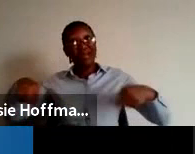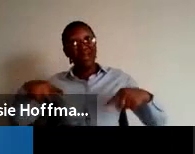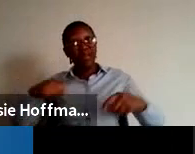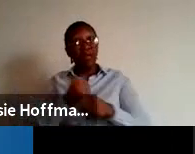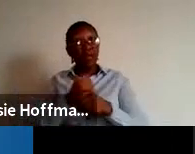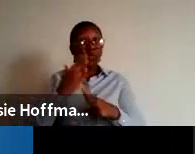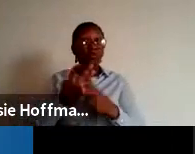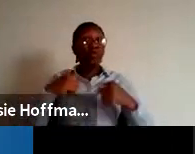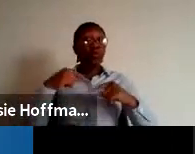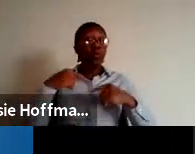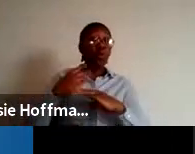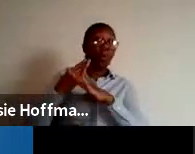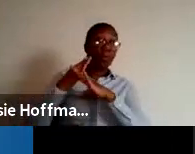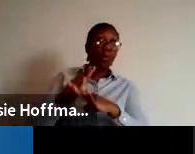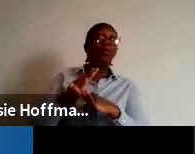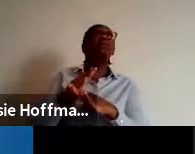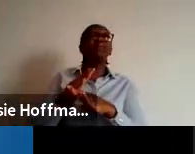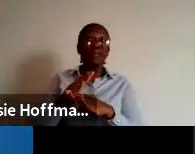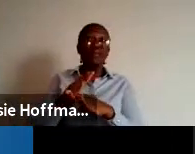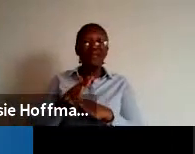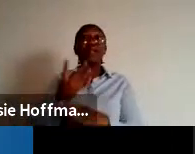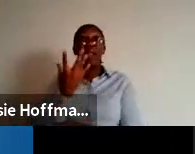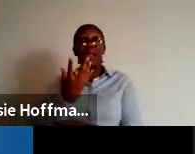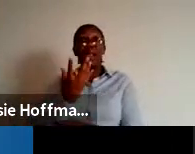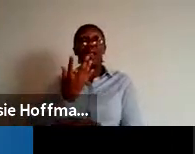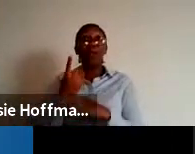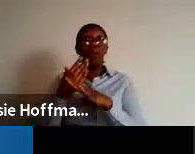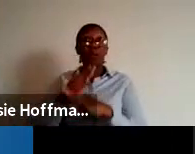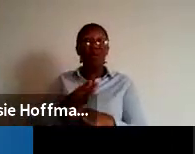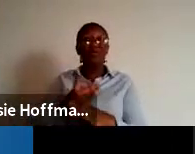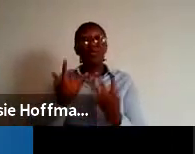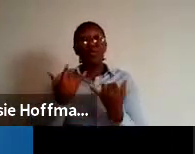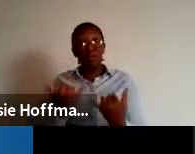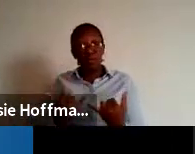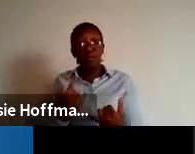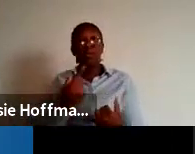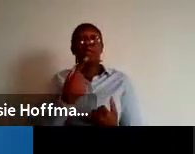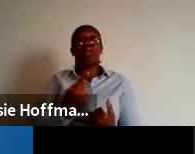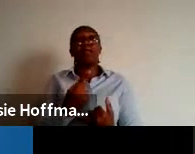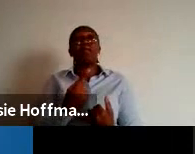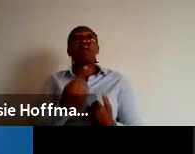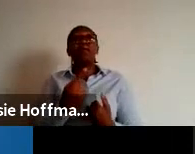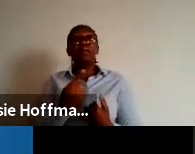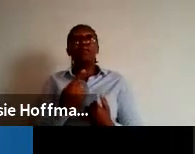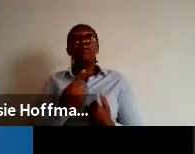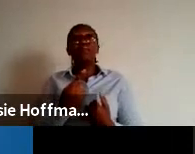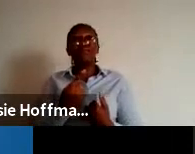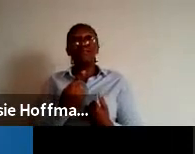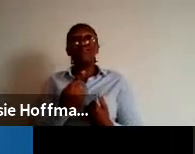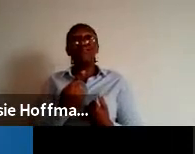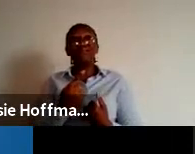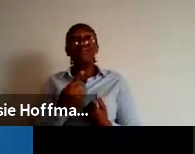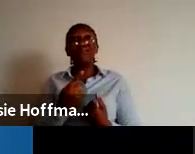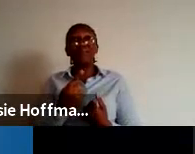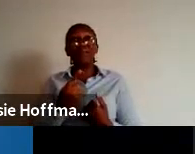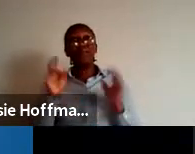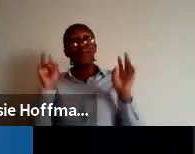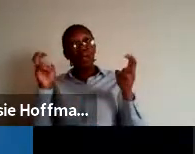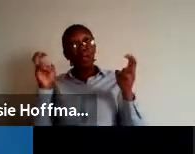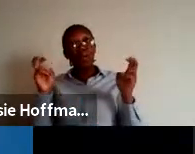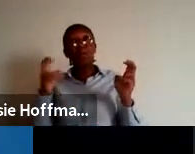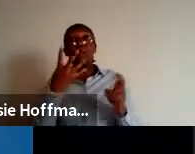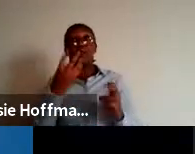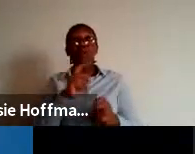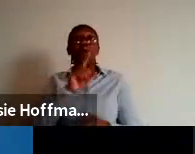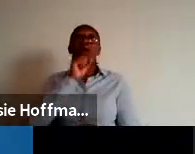occupy all of us when we deal with this particular topic of illicit trade, which also includes the